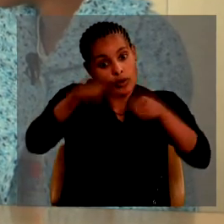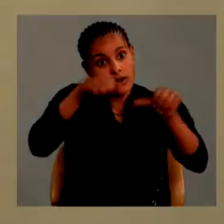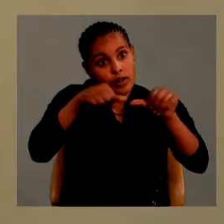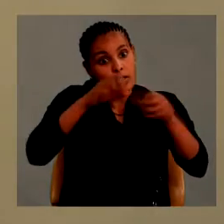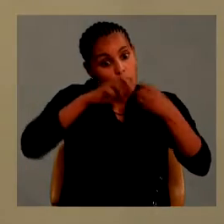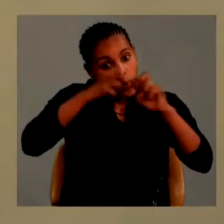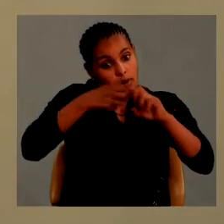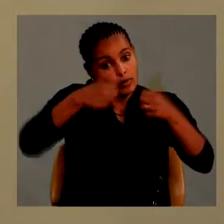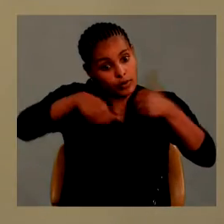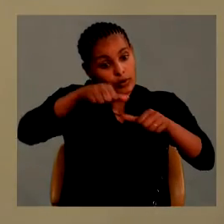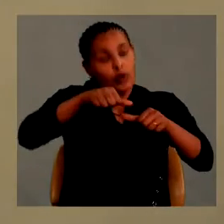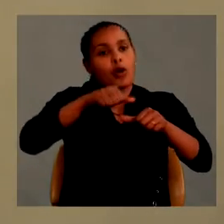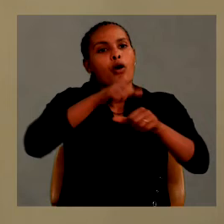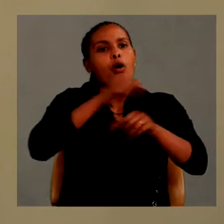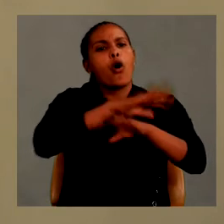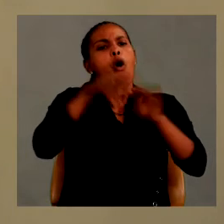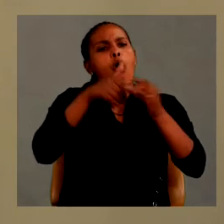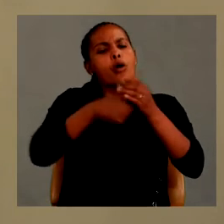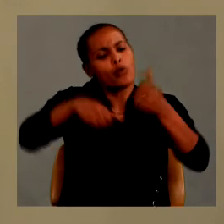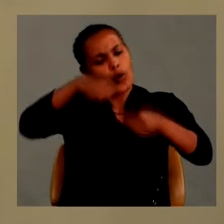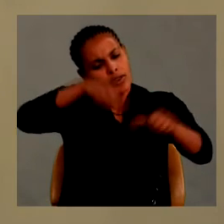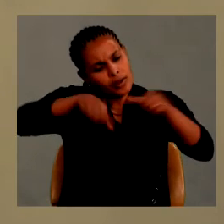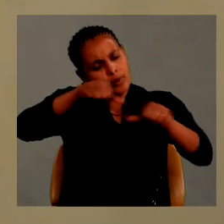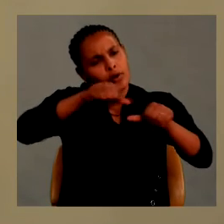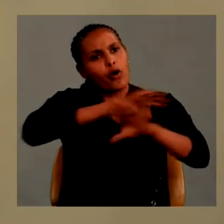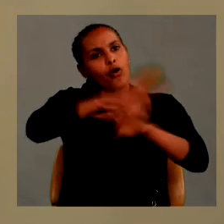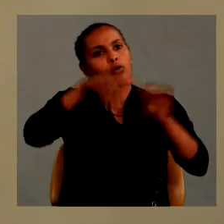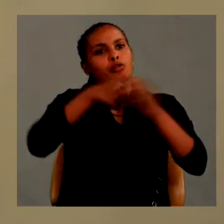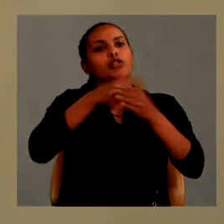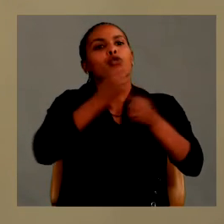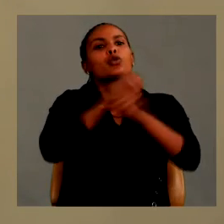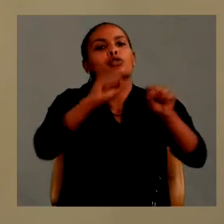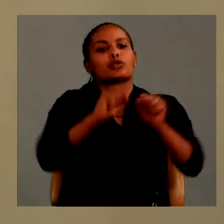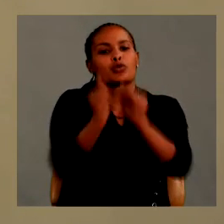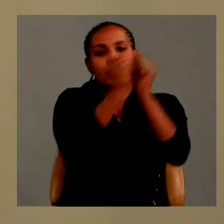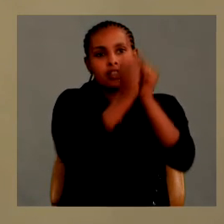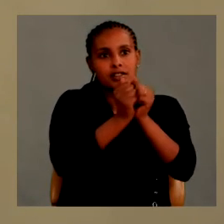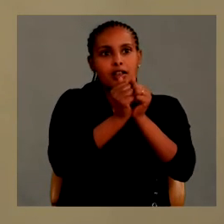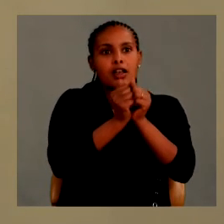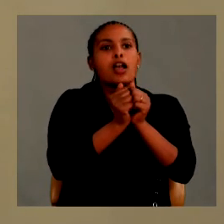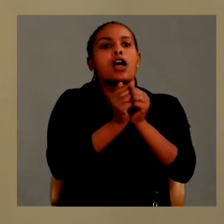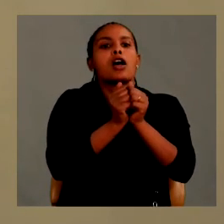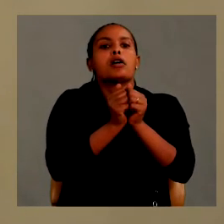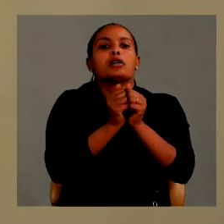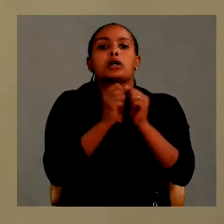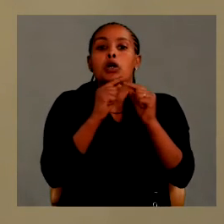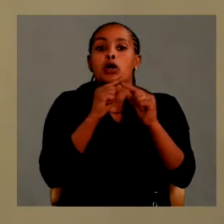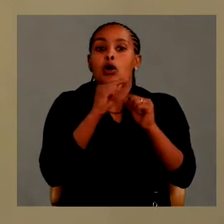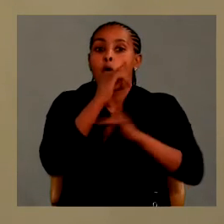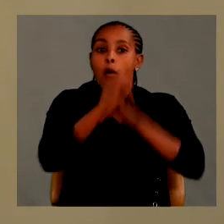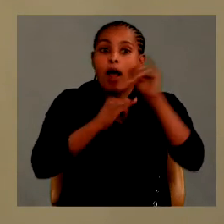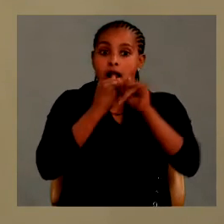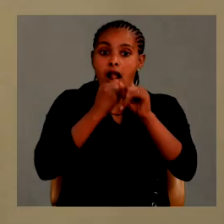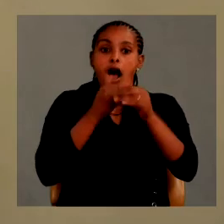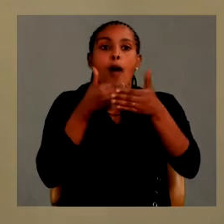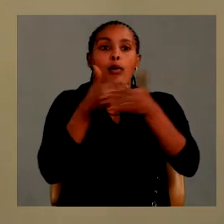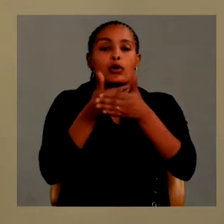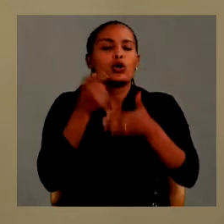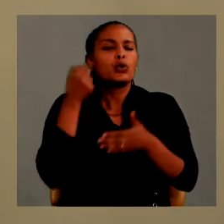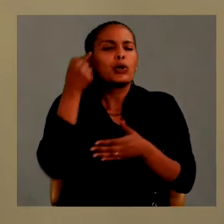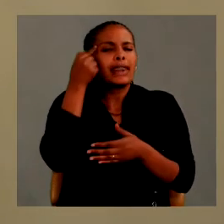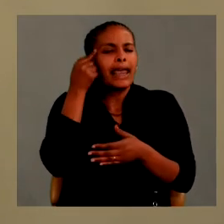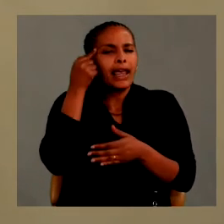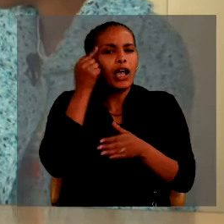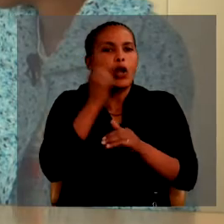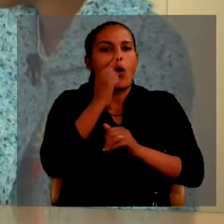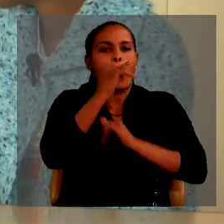the problem, we should also contribute towards the solution together. So global approach. You think